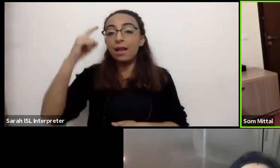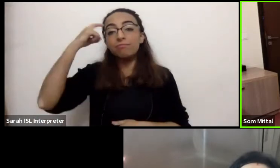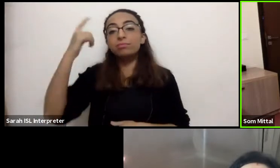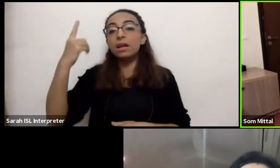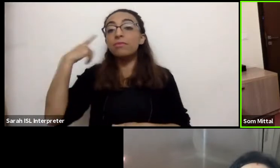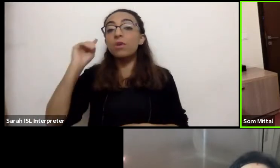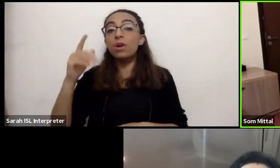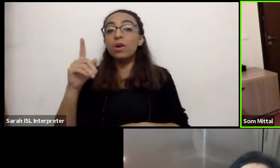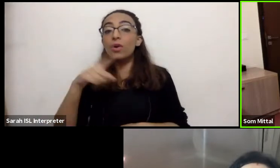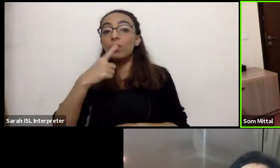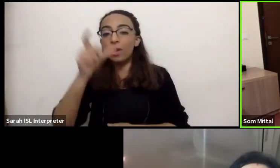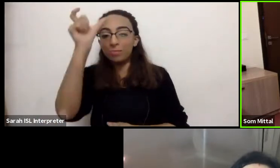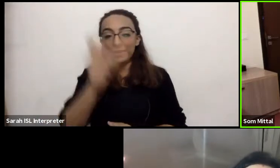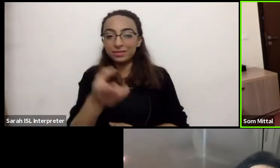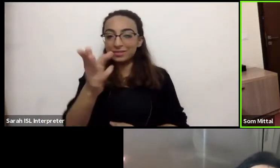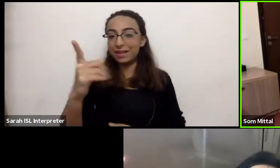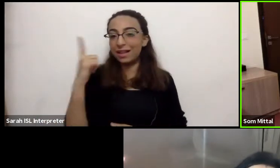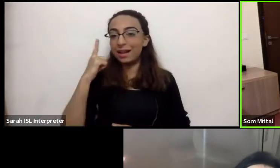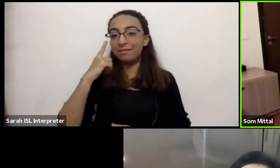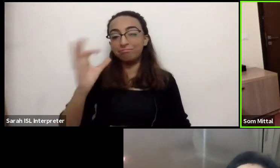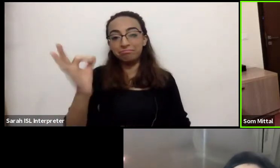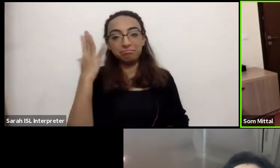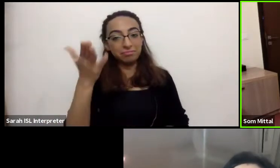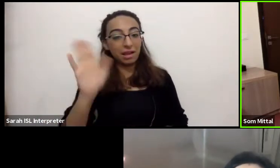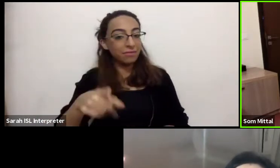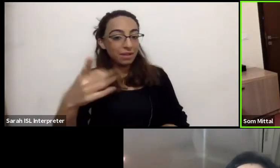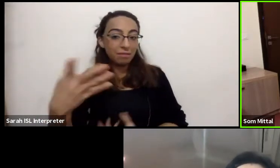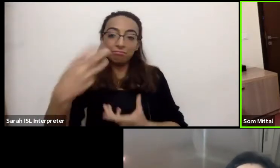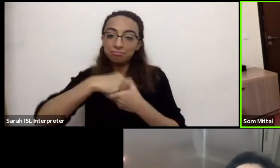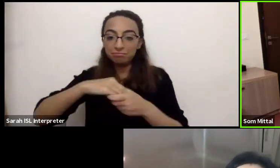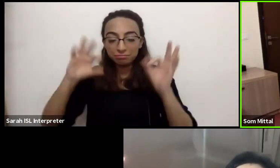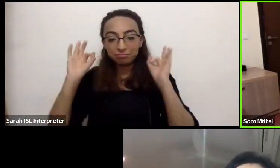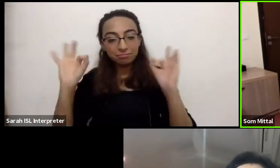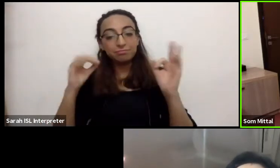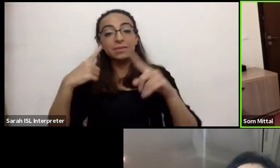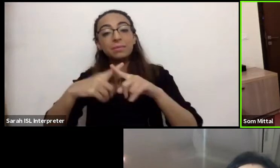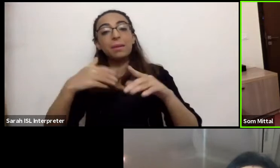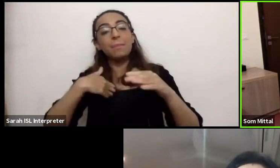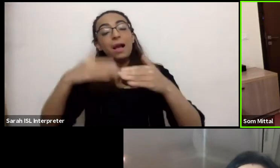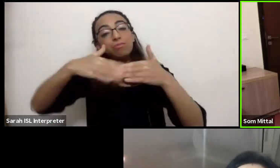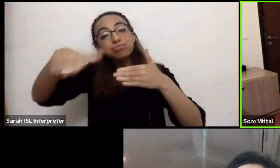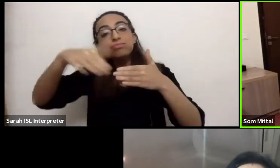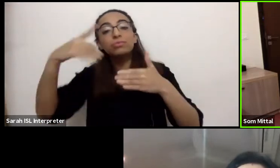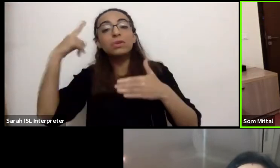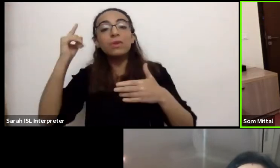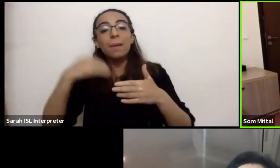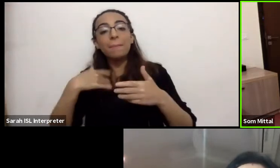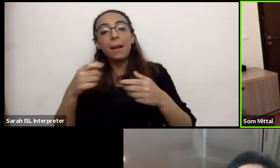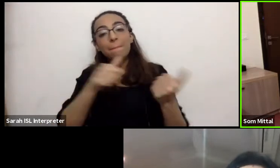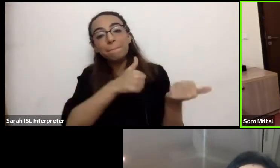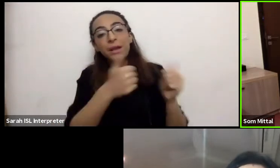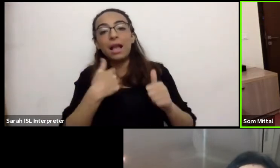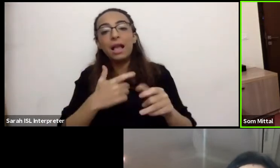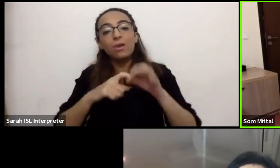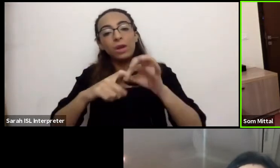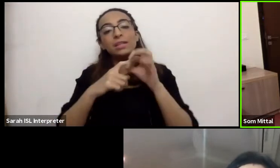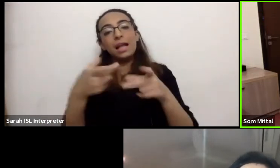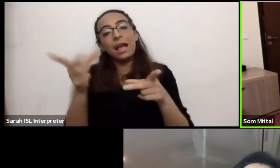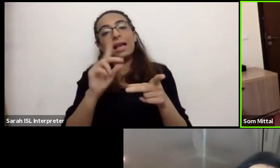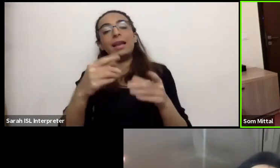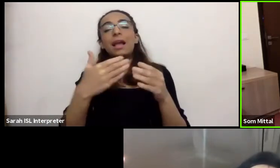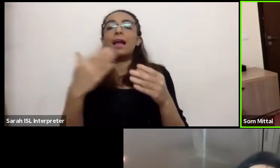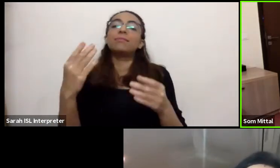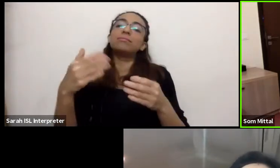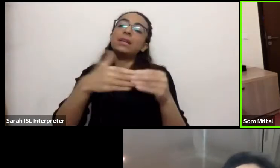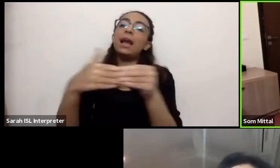great ambassador in you for the sector, and we will continue to selectively coming back to you for your help and guidance.